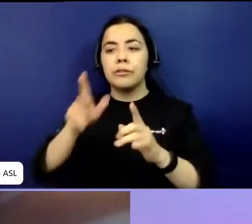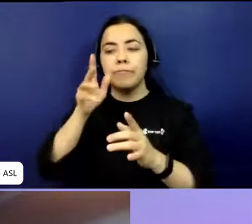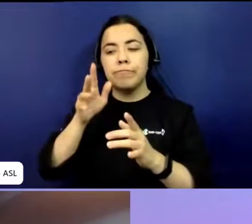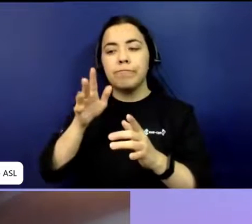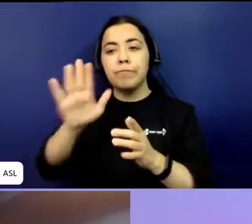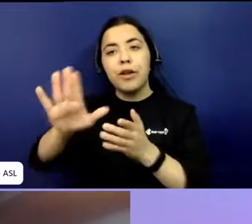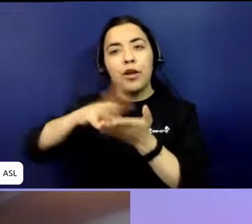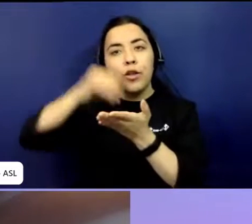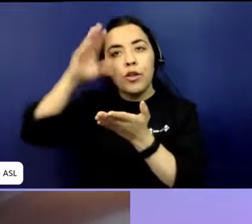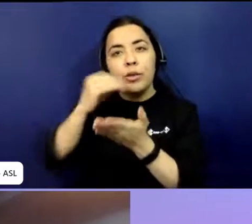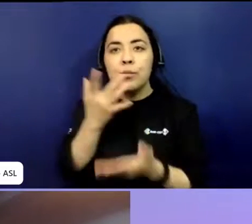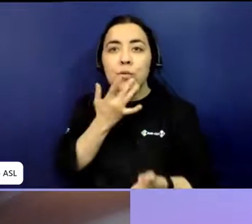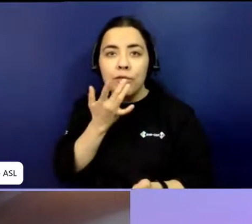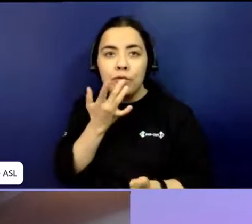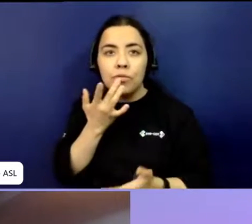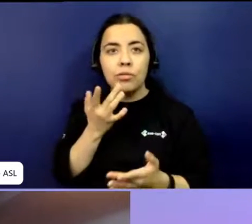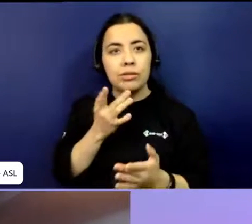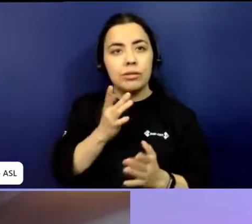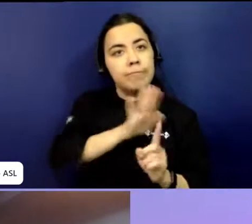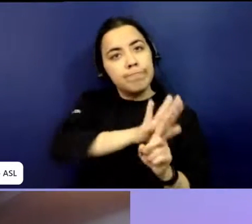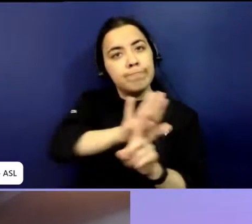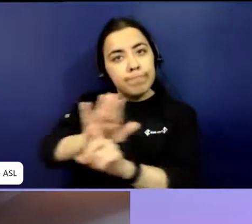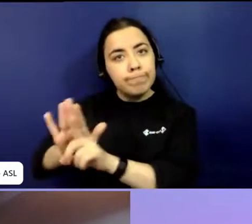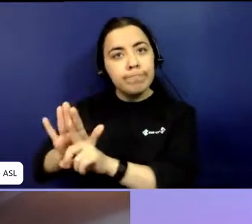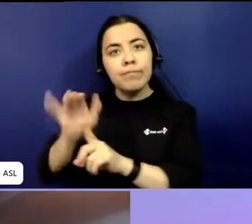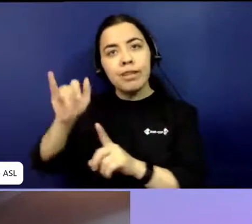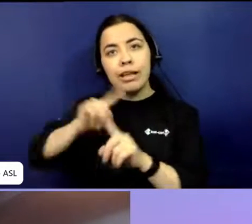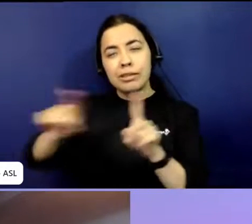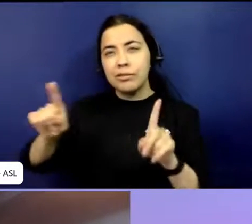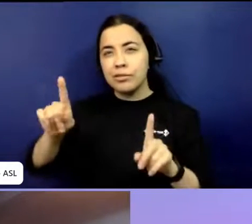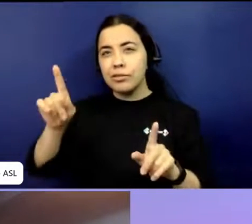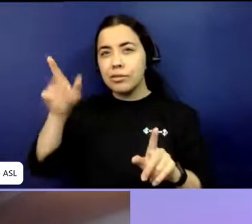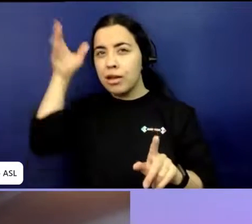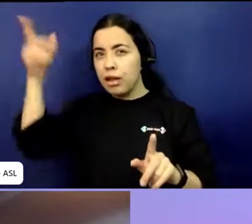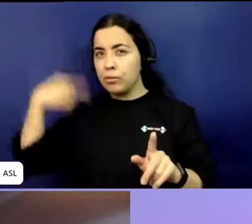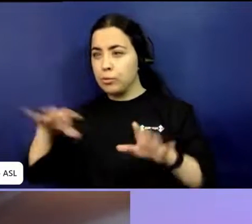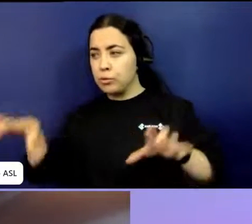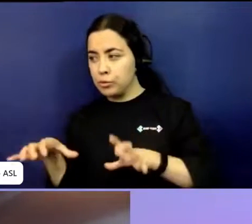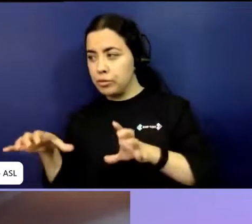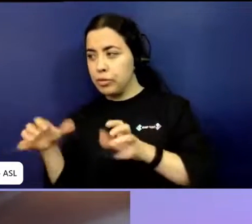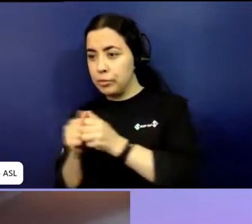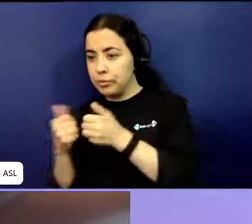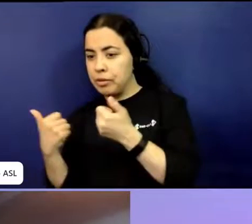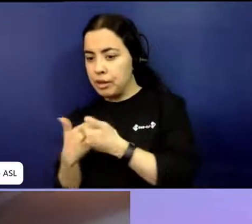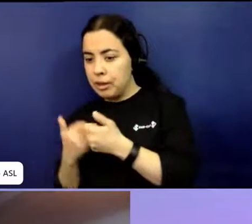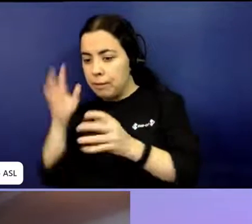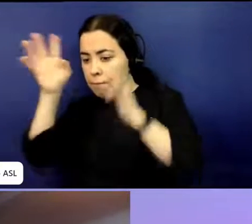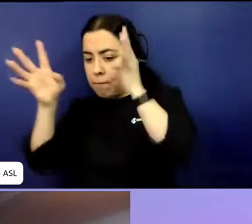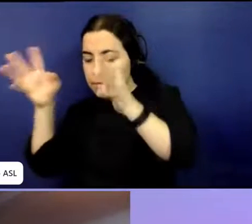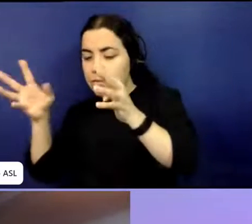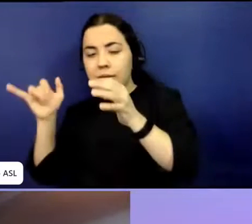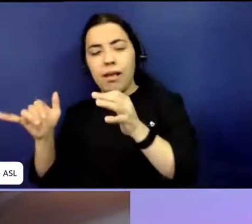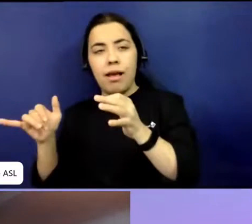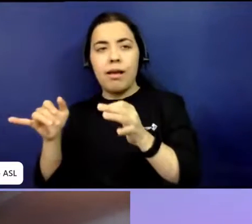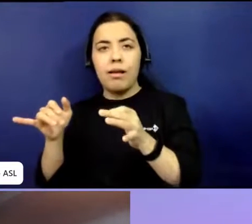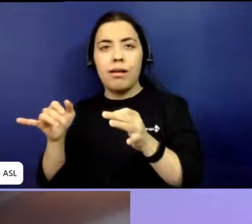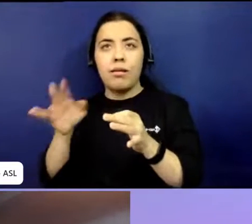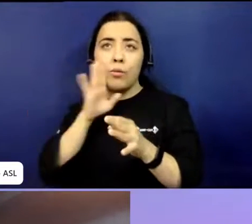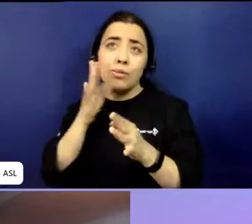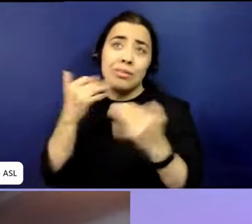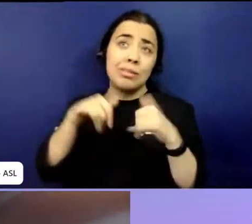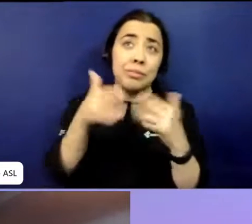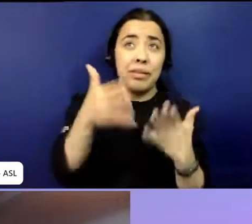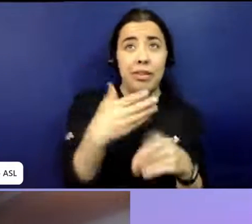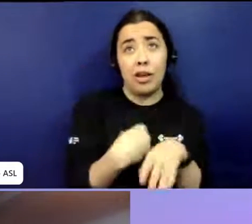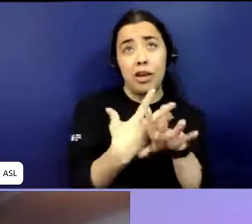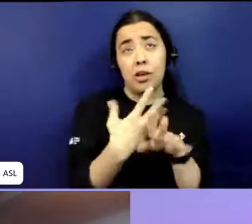those philosophical ideas behind what we're doing would still resonate. Yeah. But